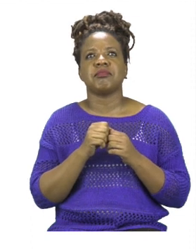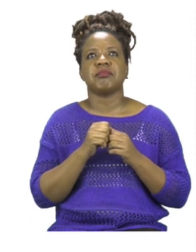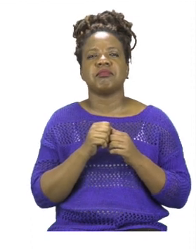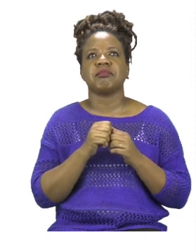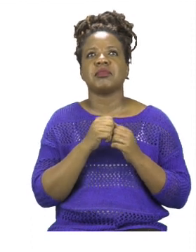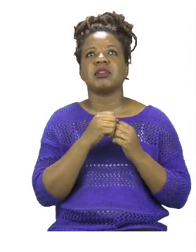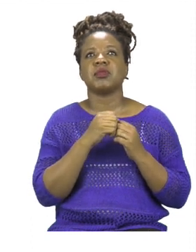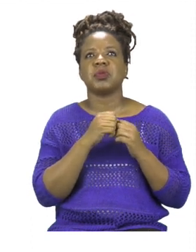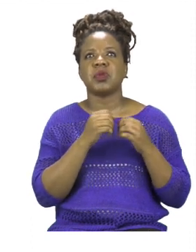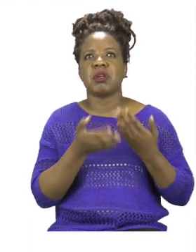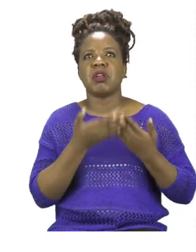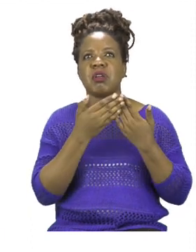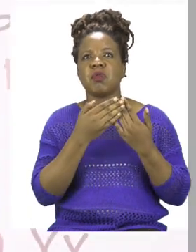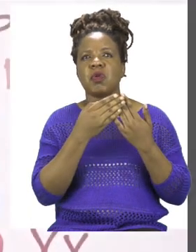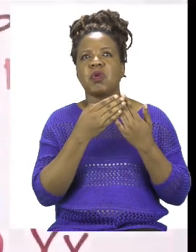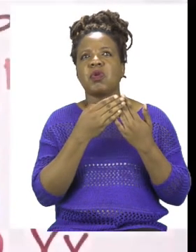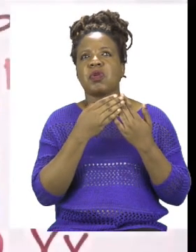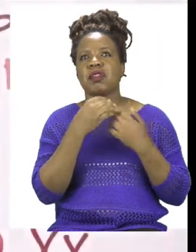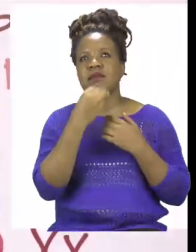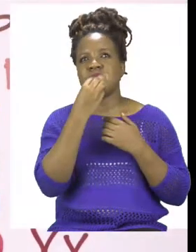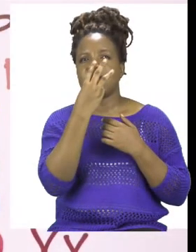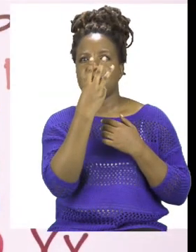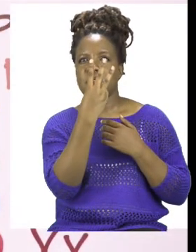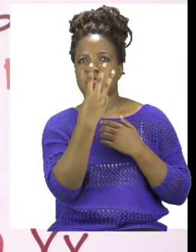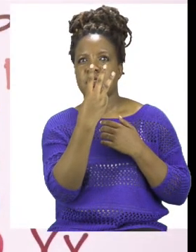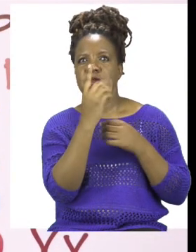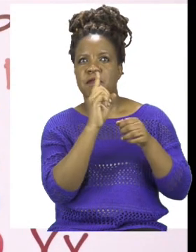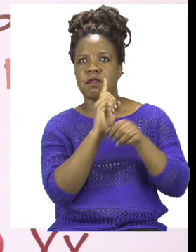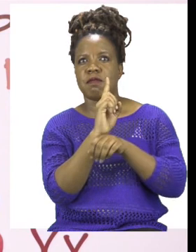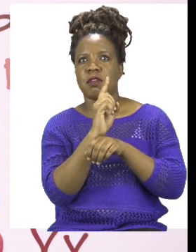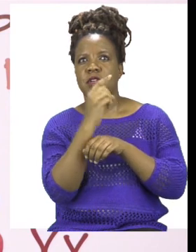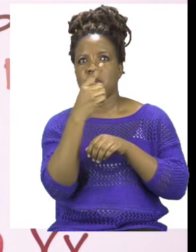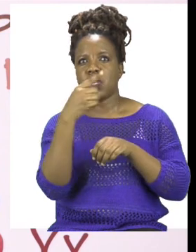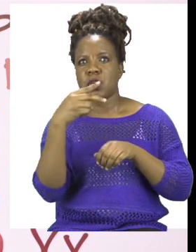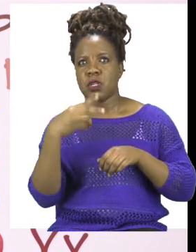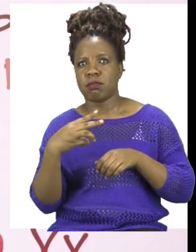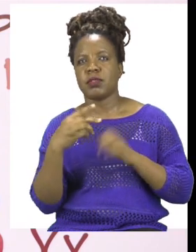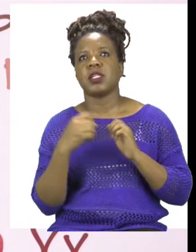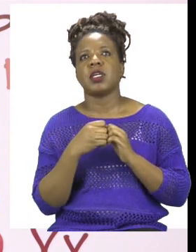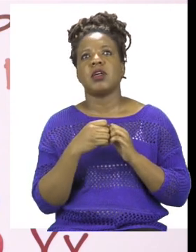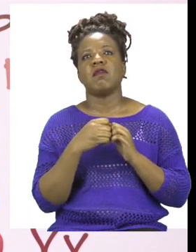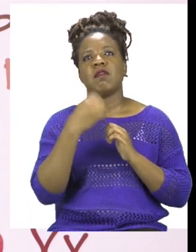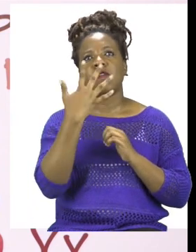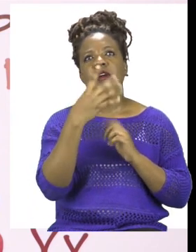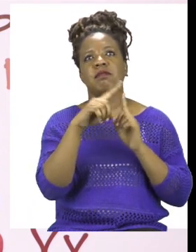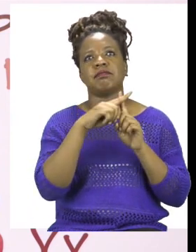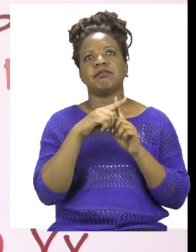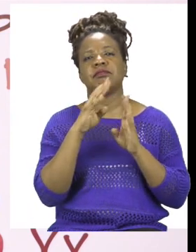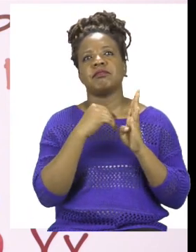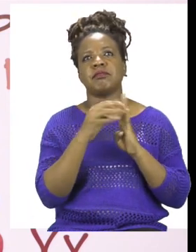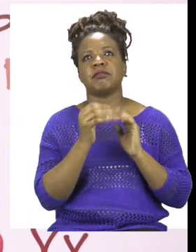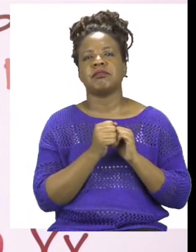5 times table. Now I have written the first 3 on the board. The first one has a